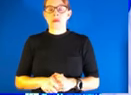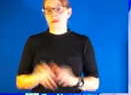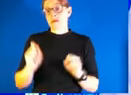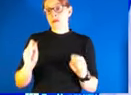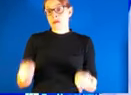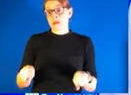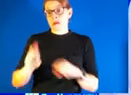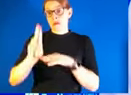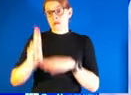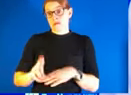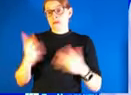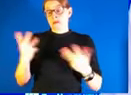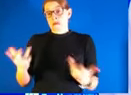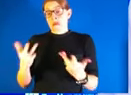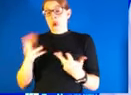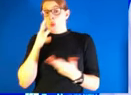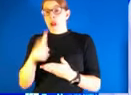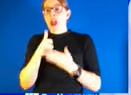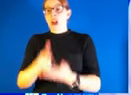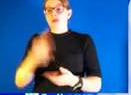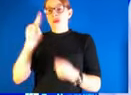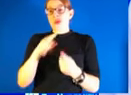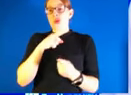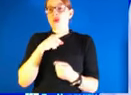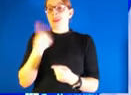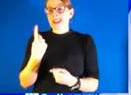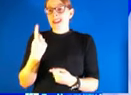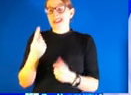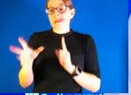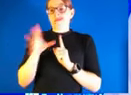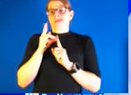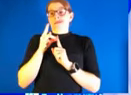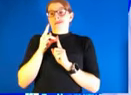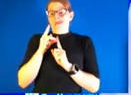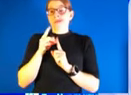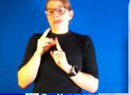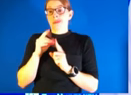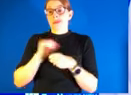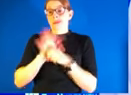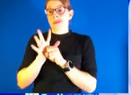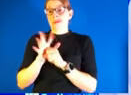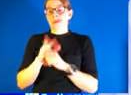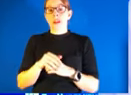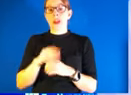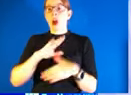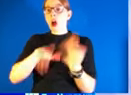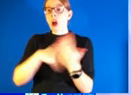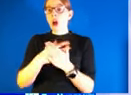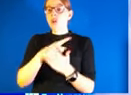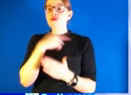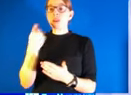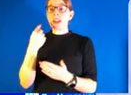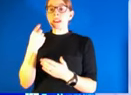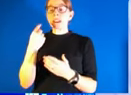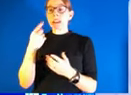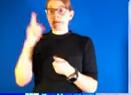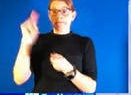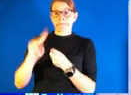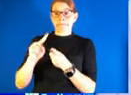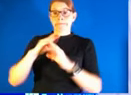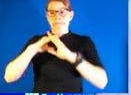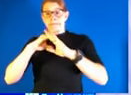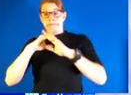one more thing to help reduce your risk. Again, in all of these risk mitigation strategies, we're talking about not just one thing, but a combination of